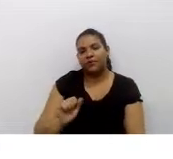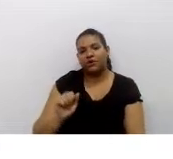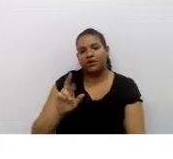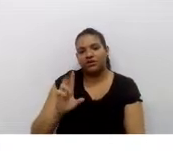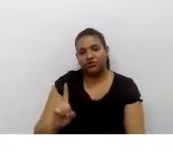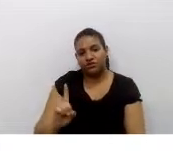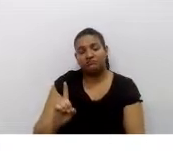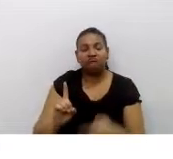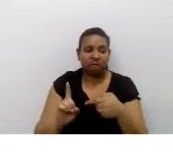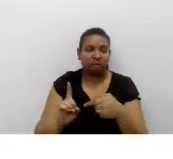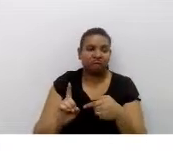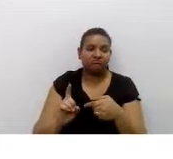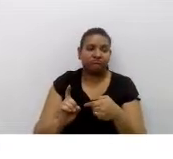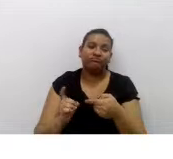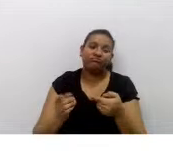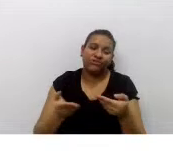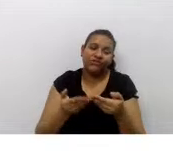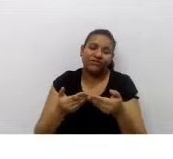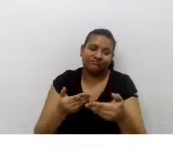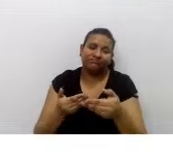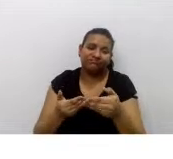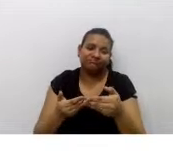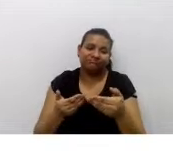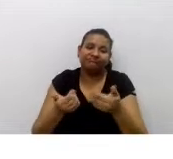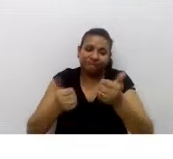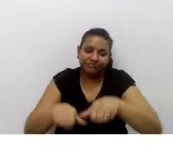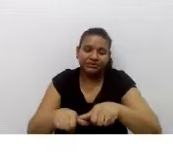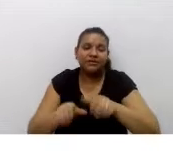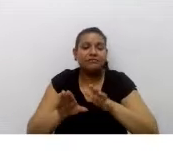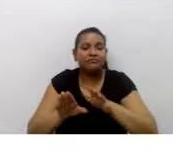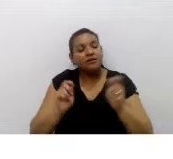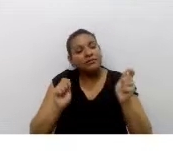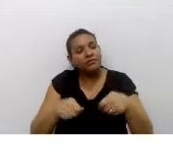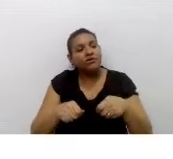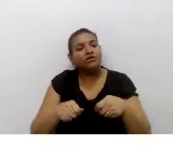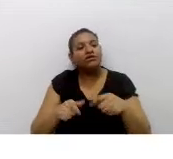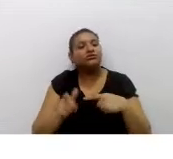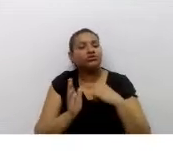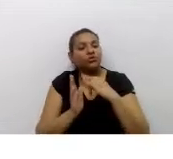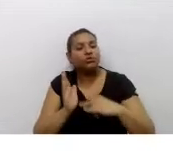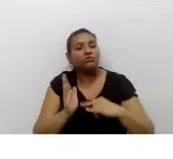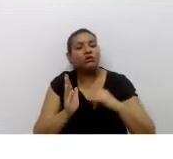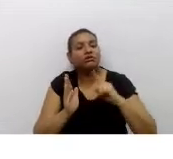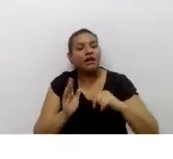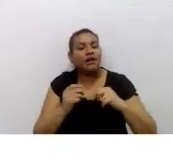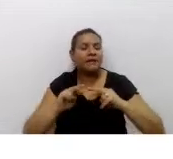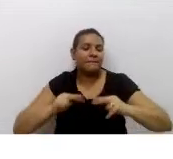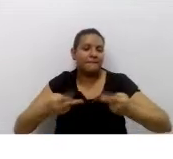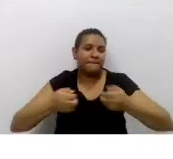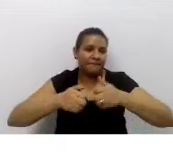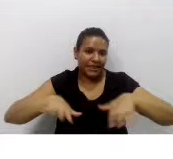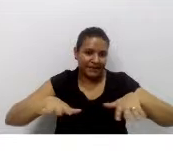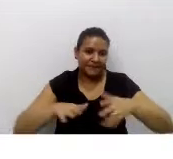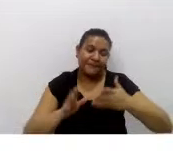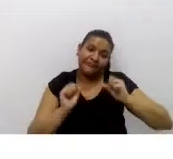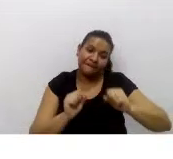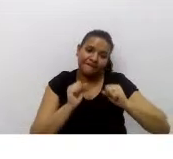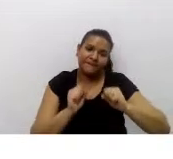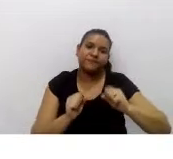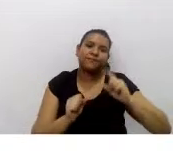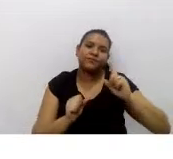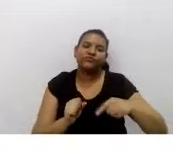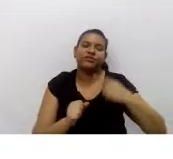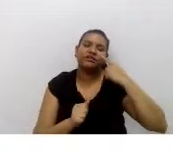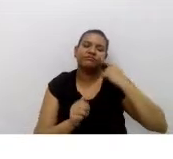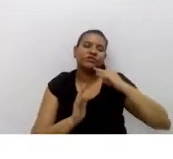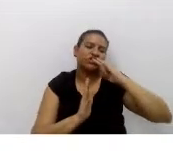to a way of sharing on a document. A Google Doc could be used instead, for example, or Flipgrid. Flipgrid is a